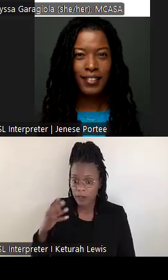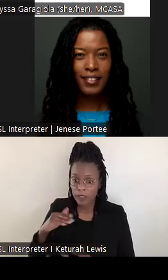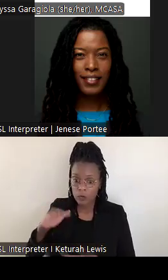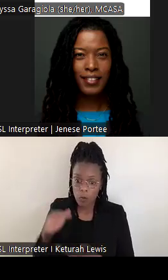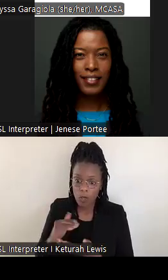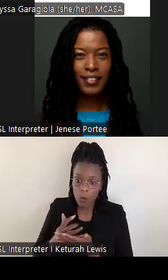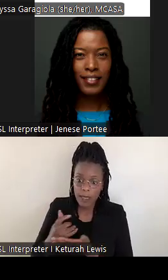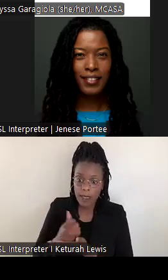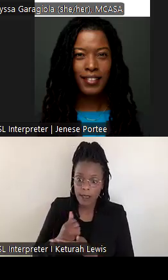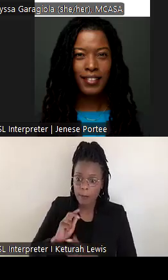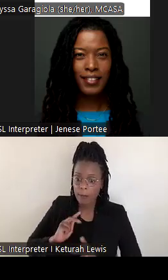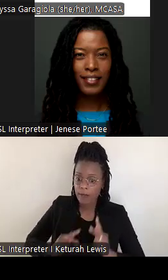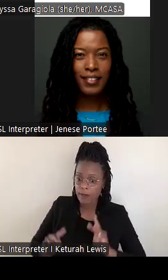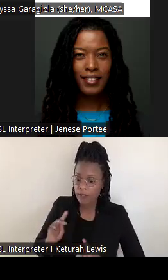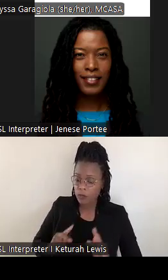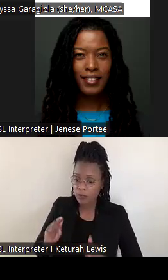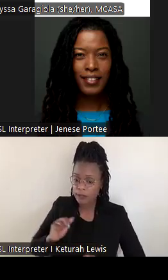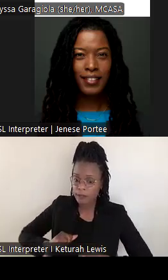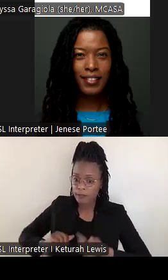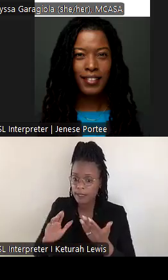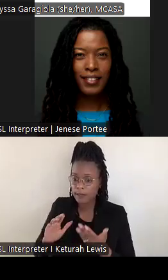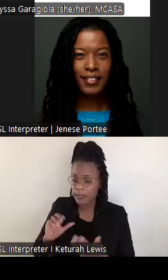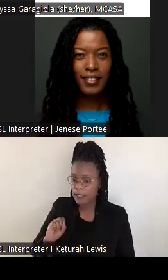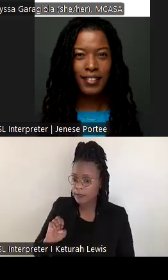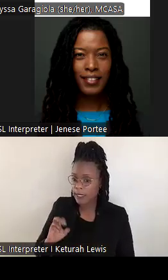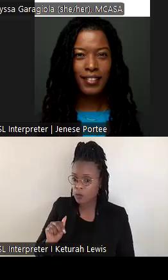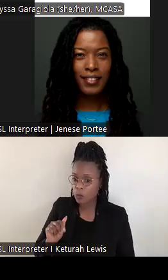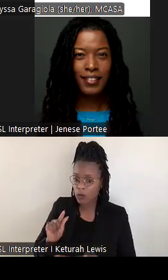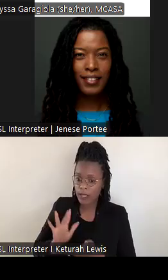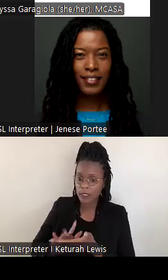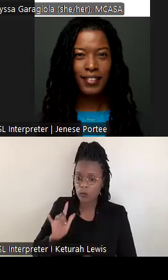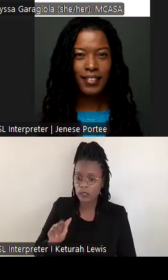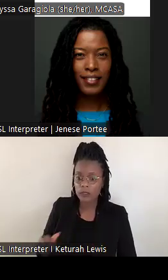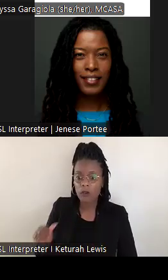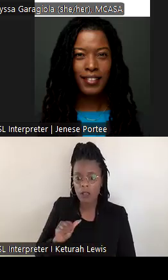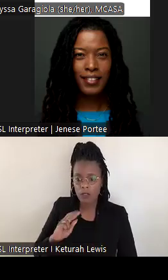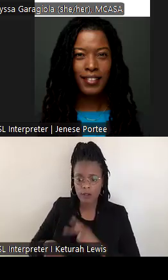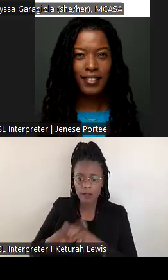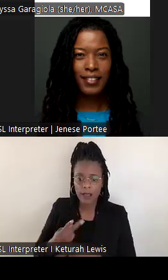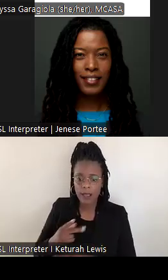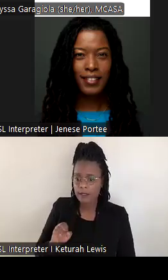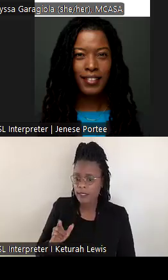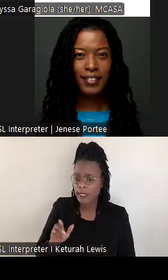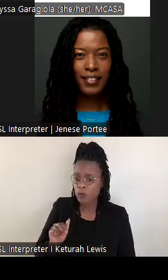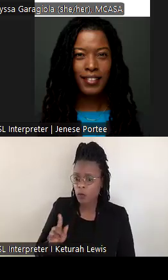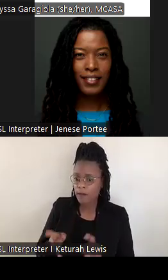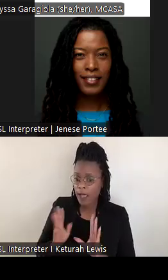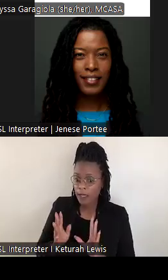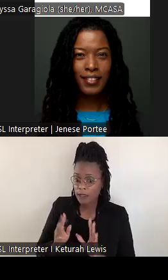sexual exploitation and other forms of sexual violence, and they can be afraid to report these incidents at work